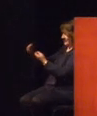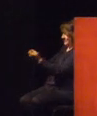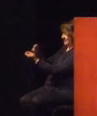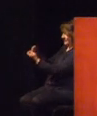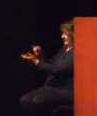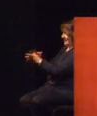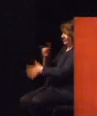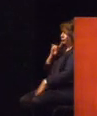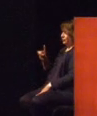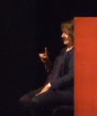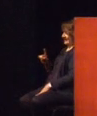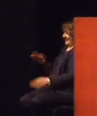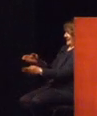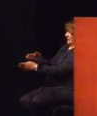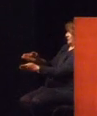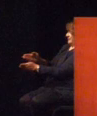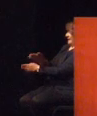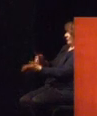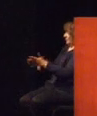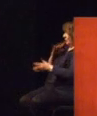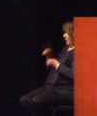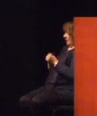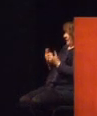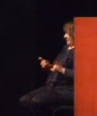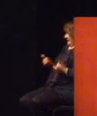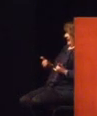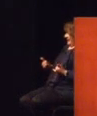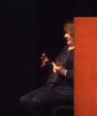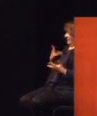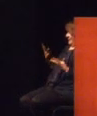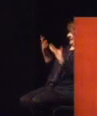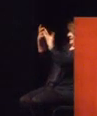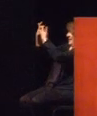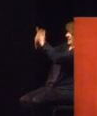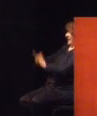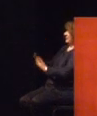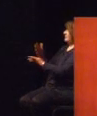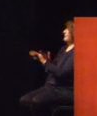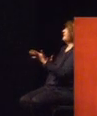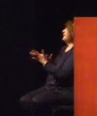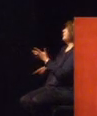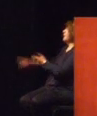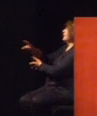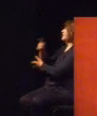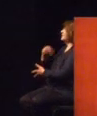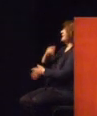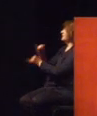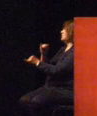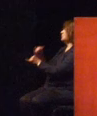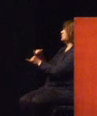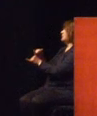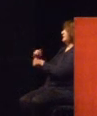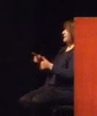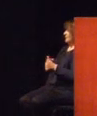that really intersect with what we are talking here today and align with some of the priorities of our institution. And the first is